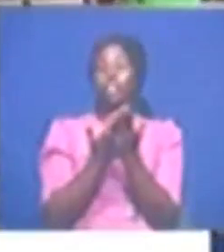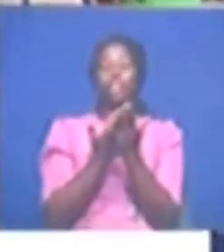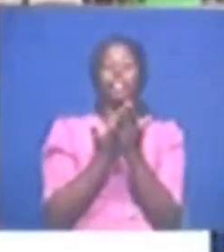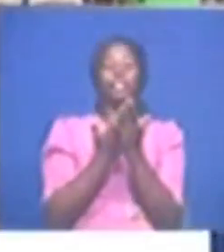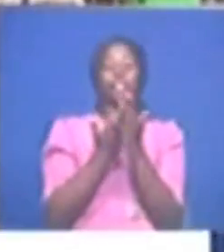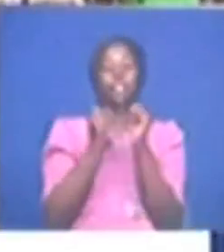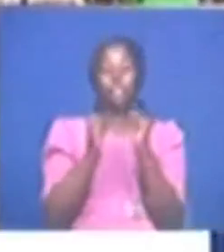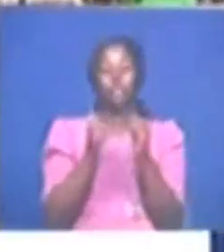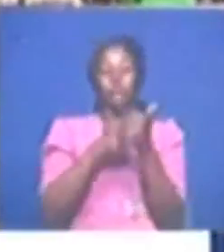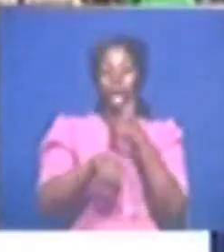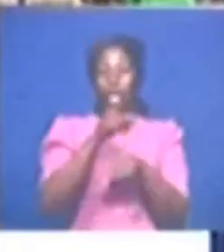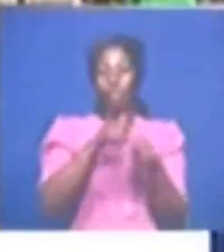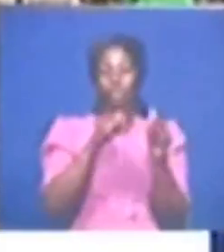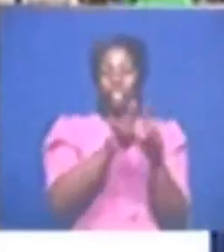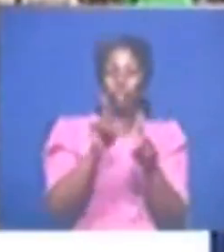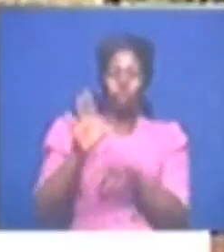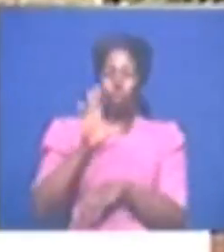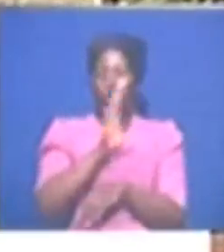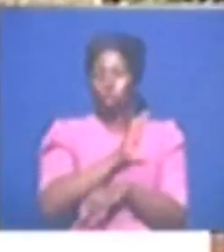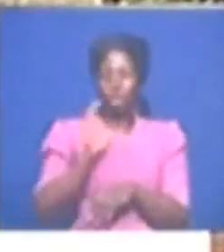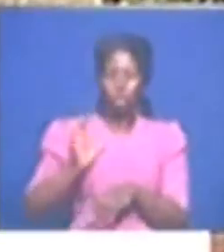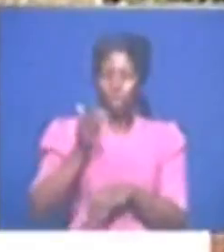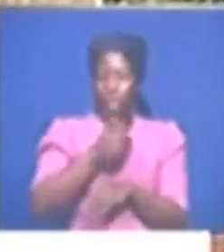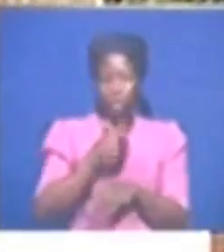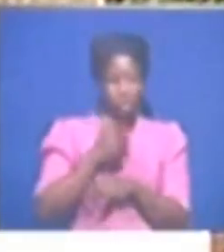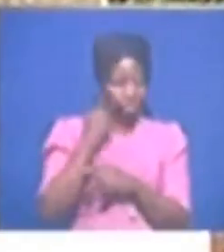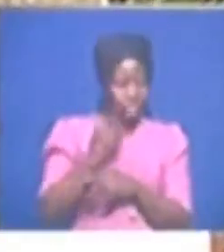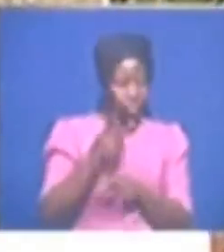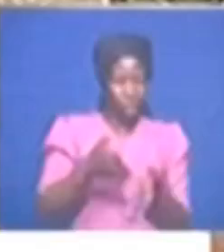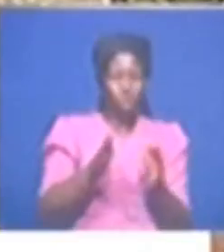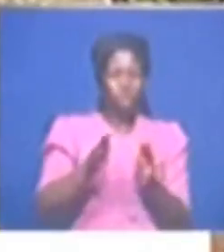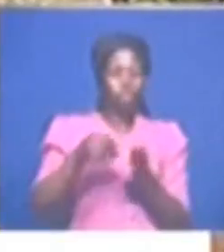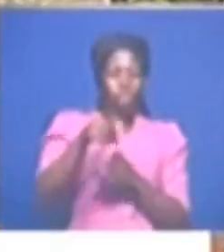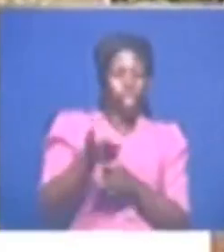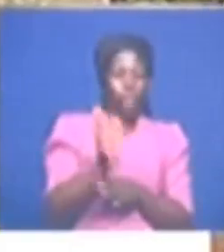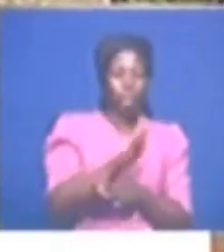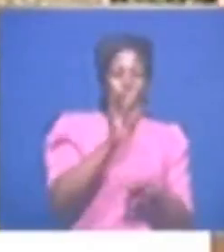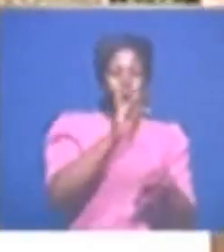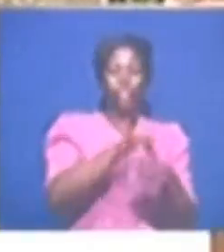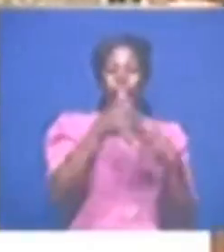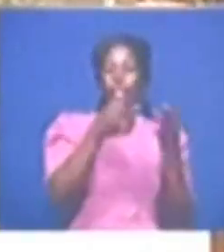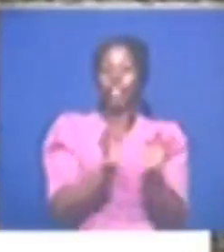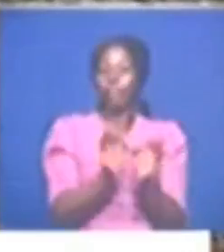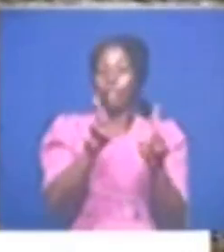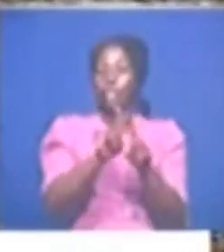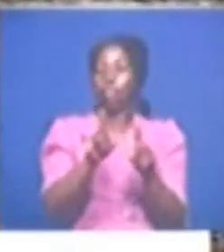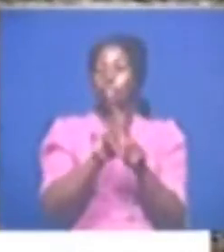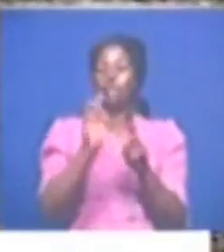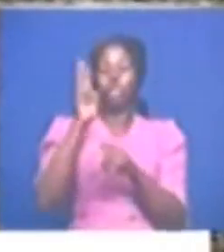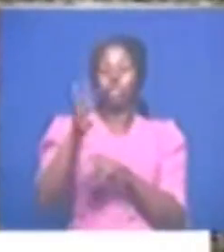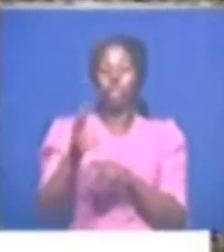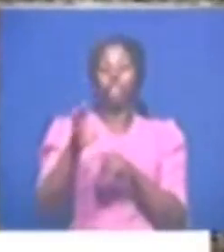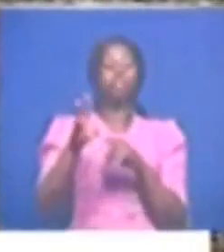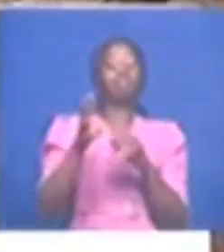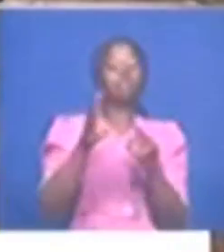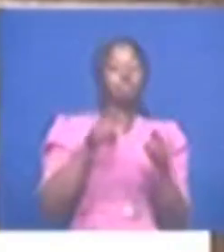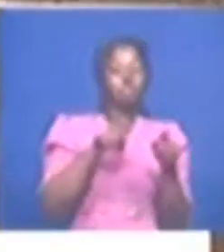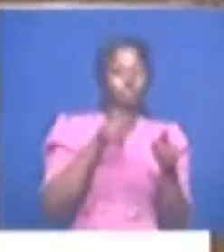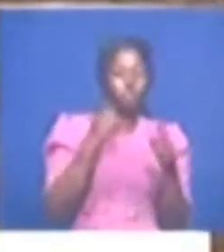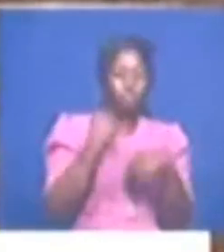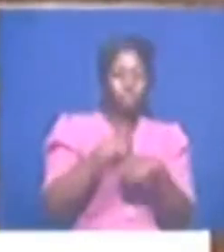also look into ways of compensation plan for affected families. The committee is also expected to propose measures to mitigate any such eventual